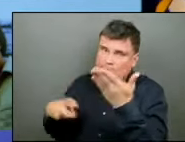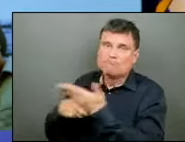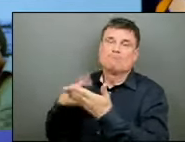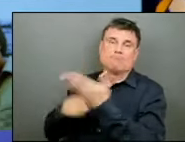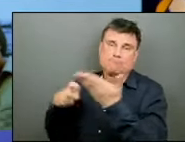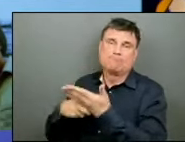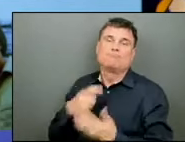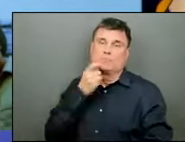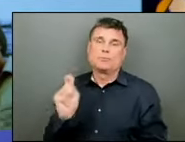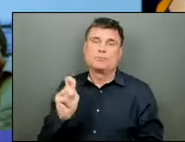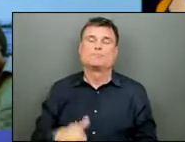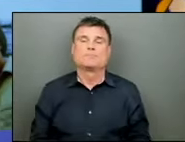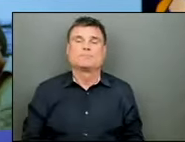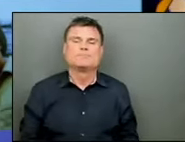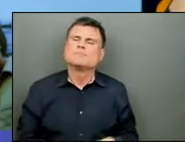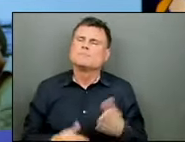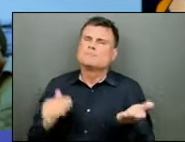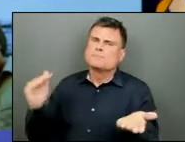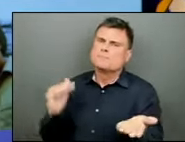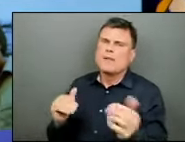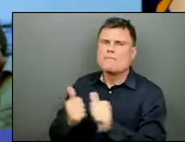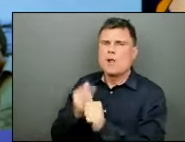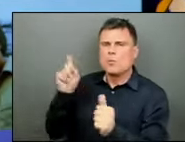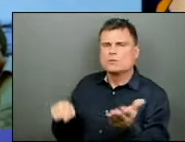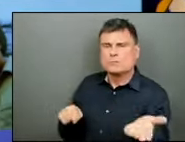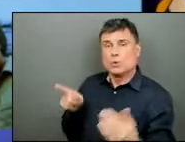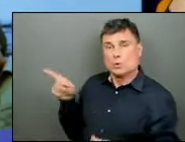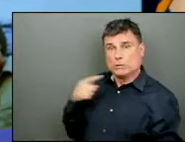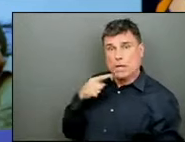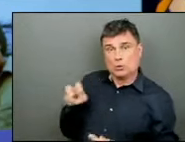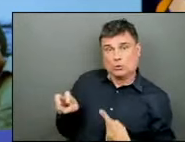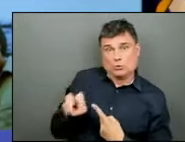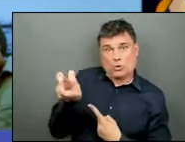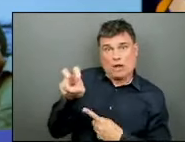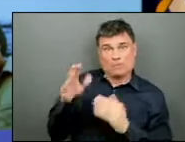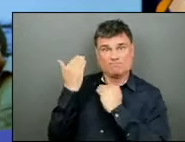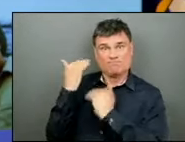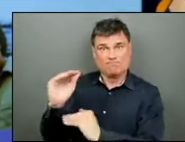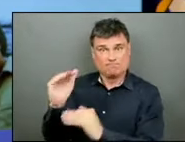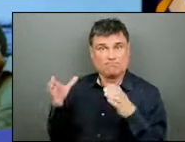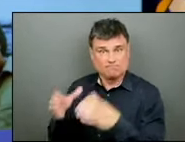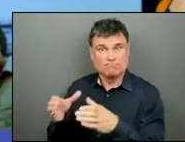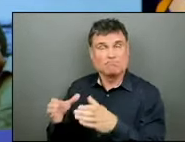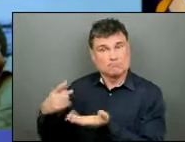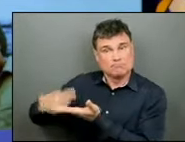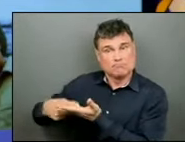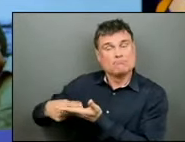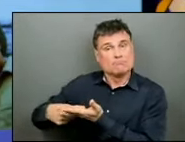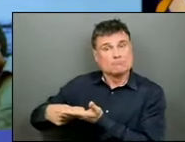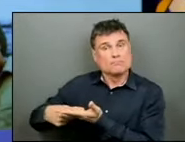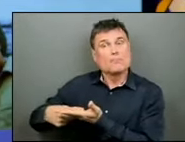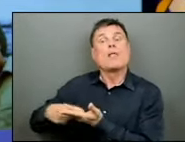Yes, please. You'd mentioned that travel restrictions are not off the table, but this has been something that has been asked by yourself and asked of